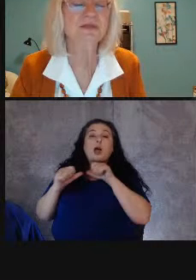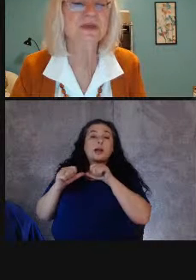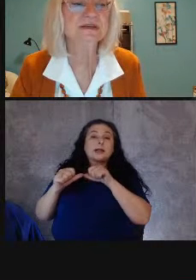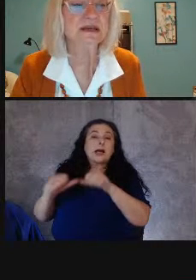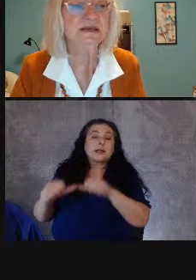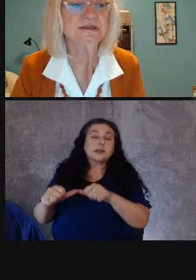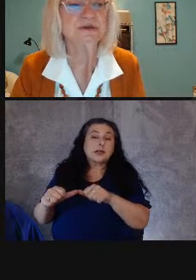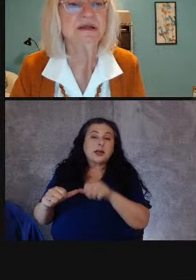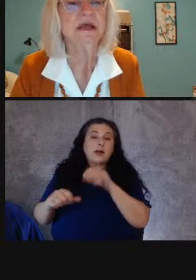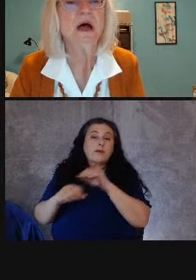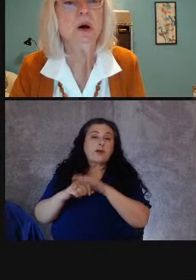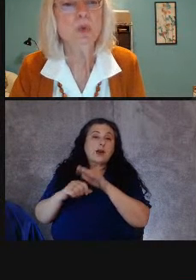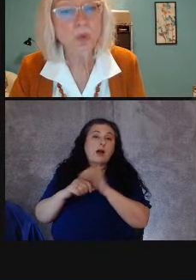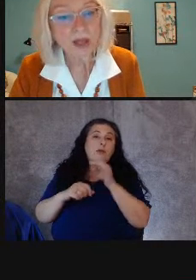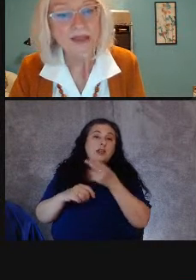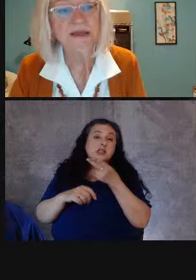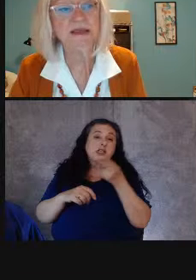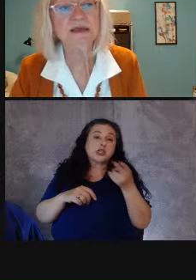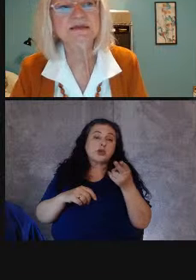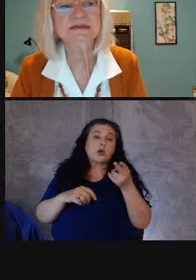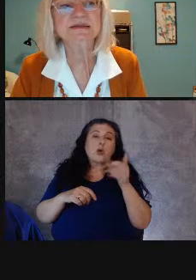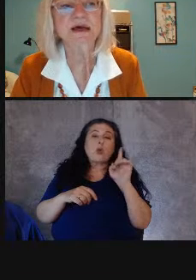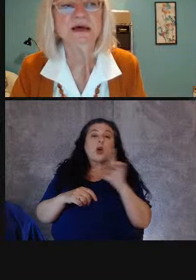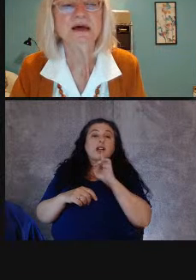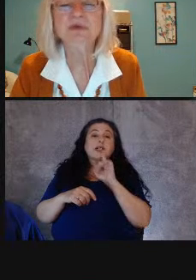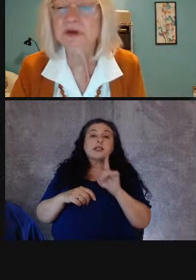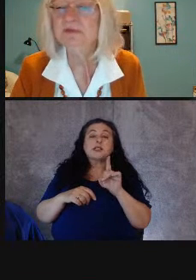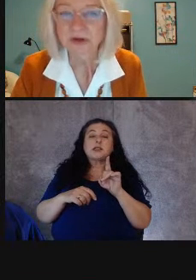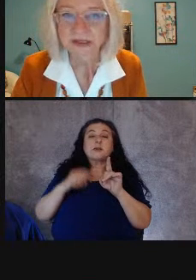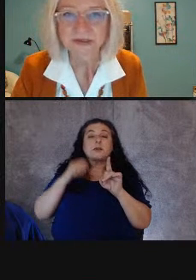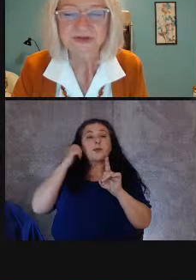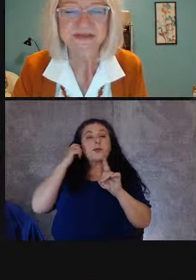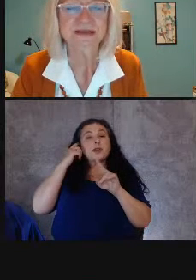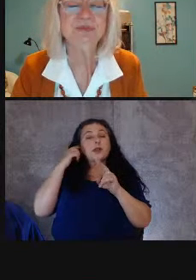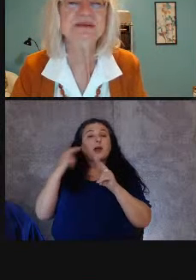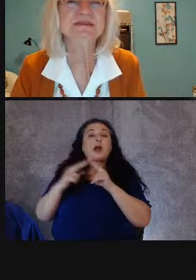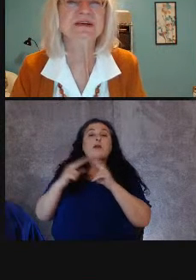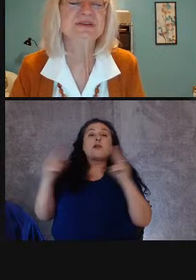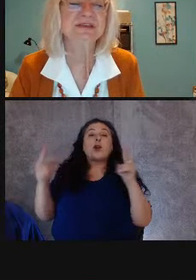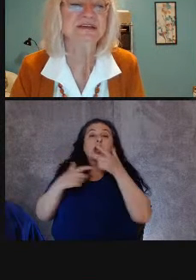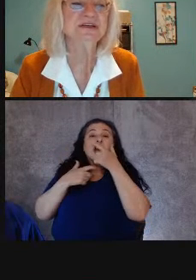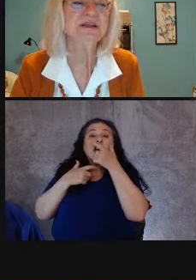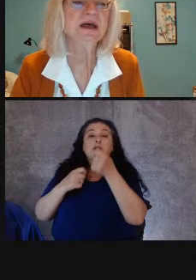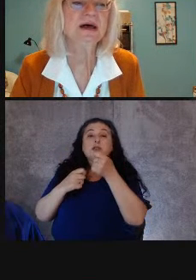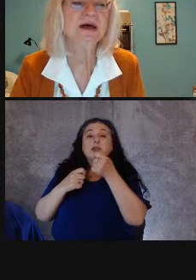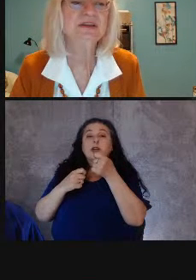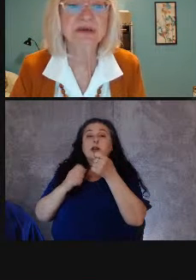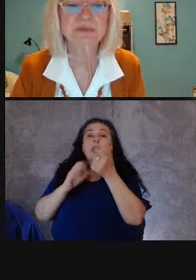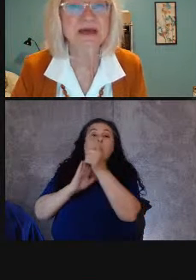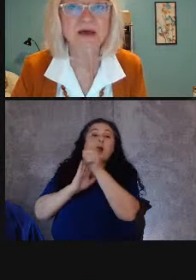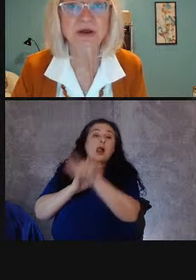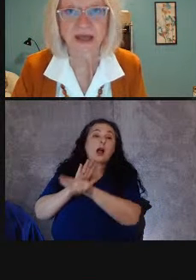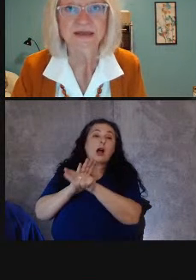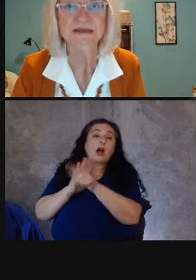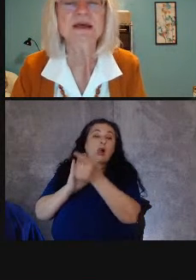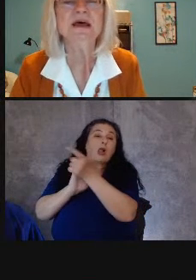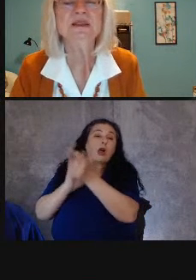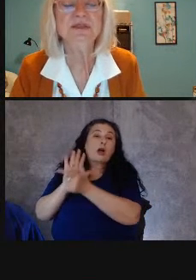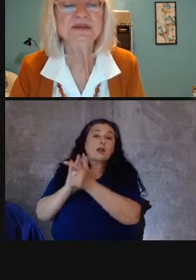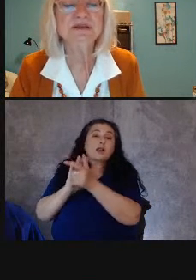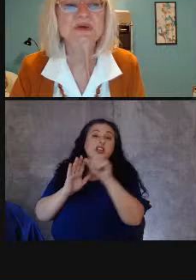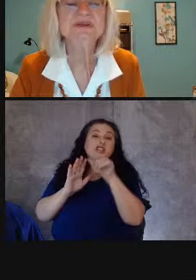of this history. One is a very, very interesting piece of legislation, the Shepherd-Towner